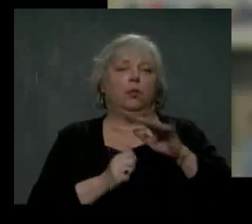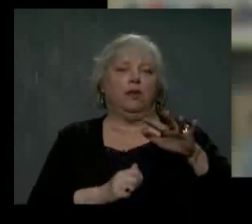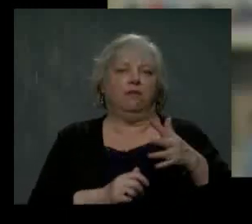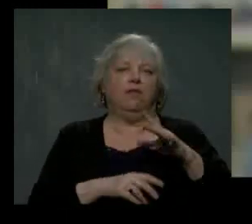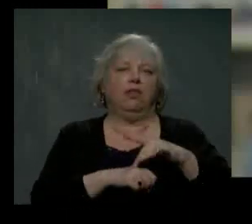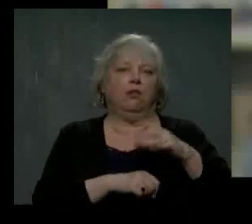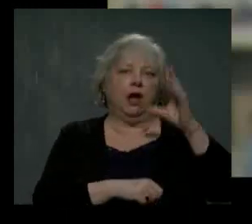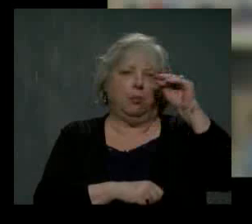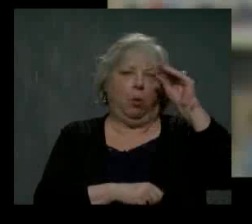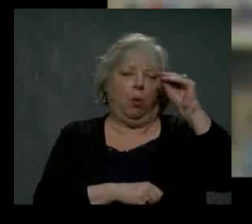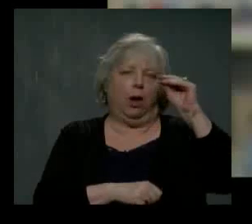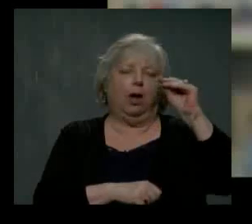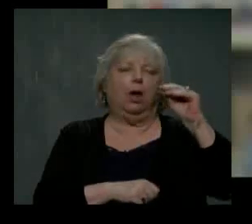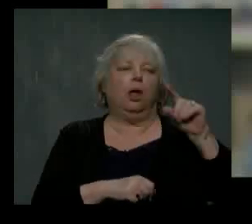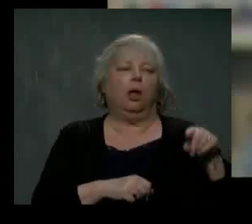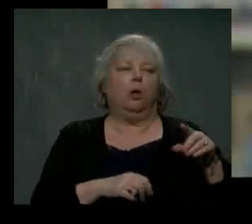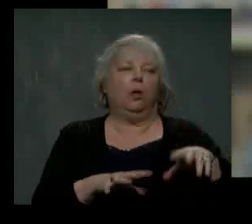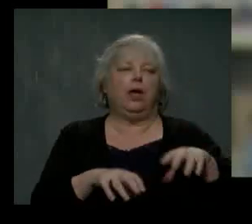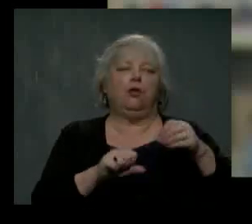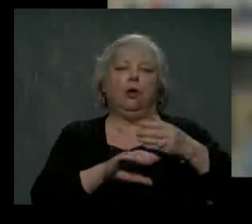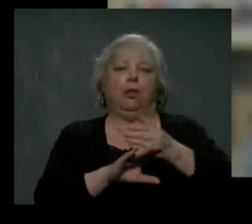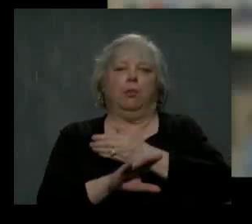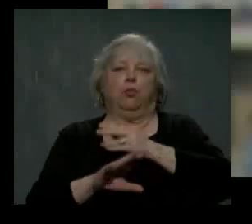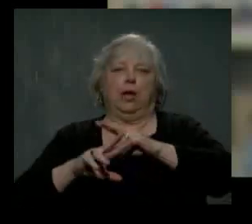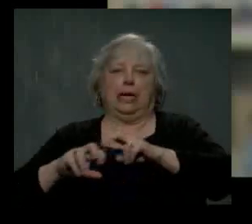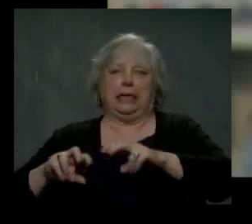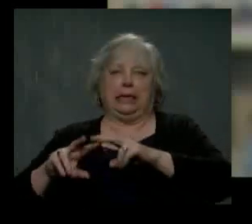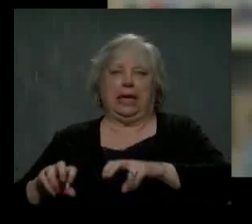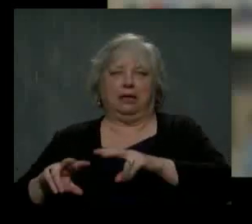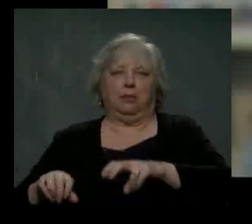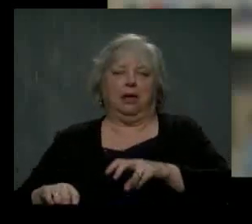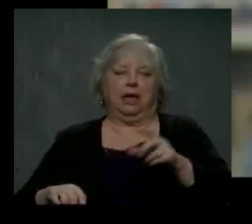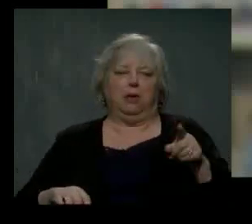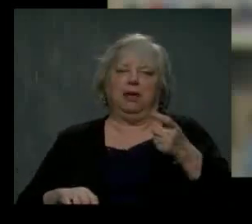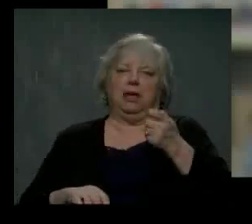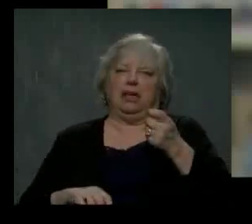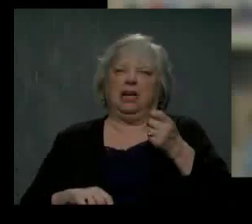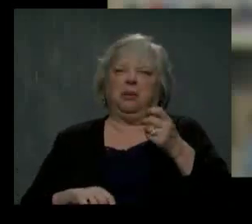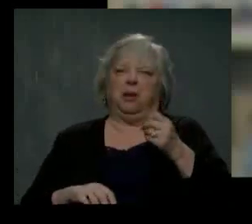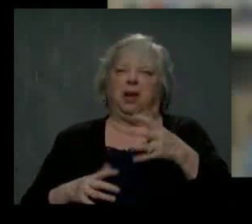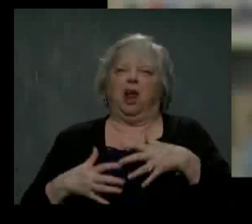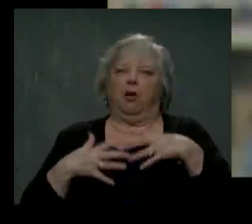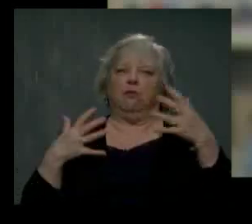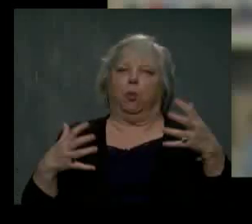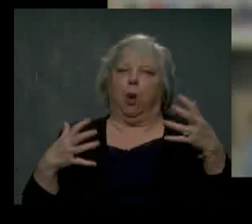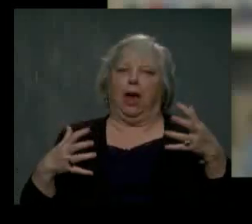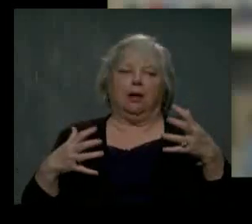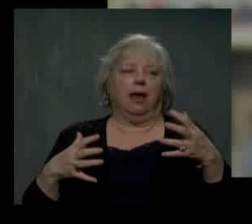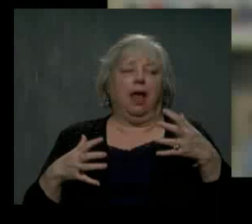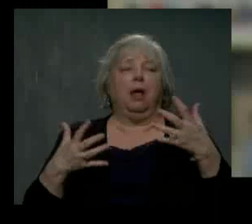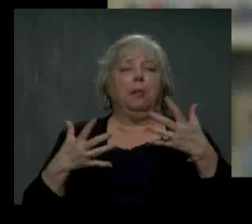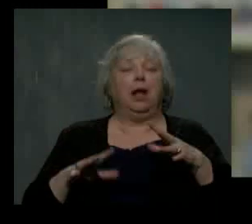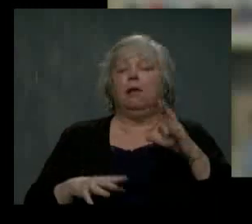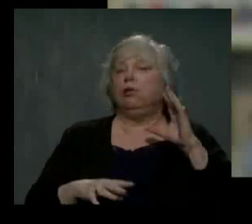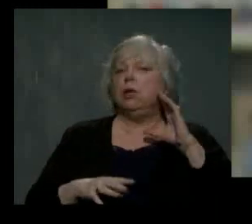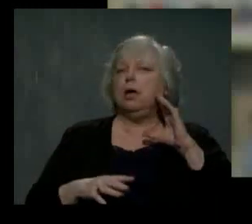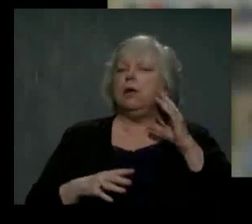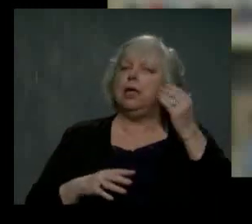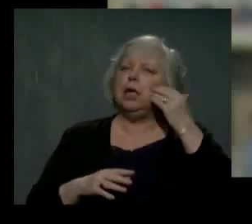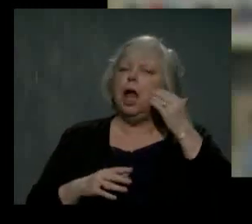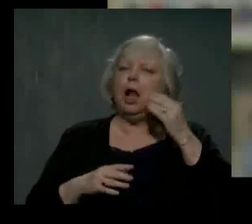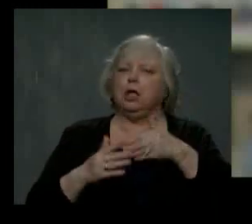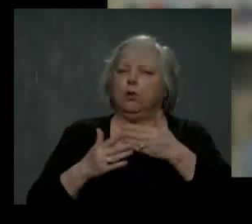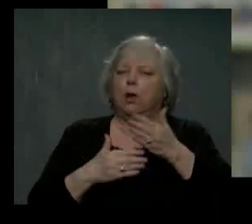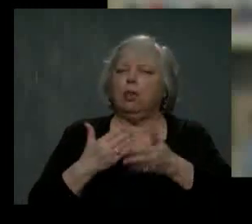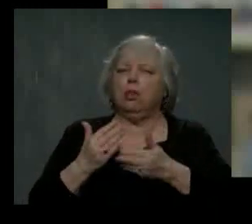boys. When he took the pre-assessment, he was a little bit overweight. And after hearing the knowledge and going through